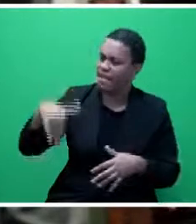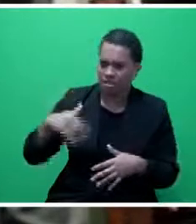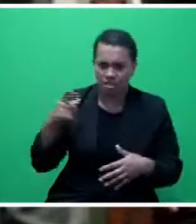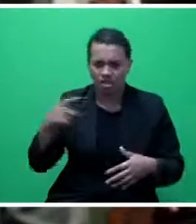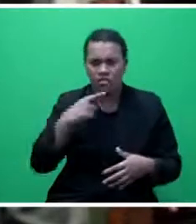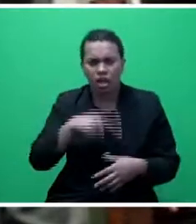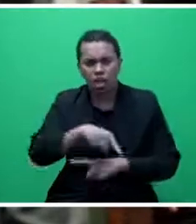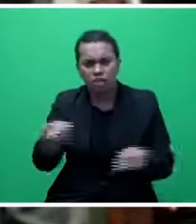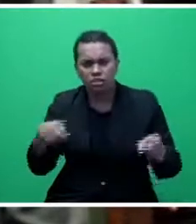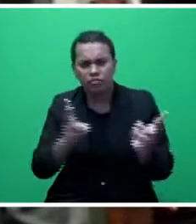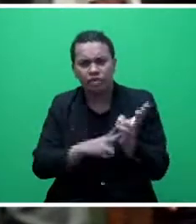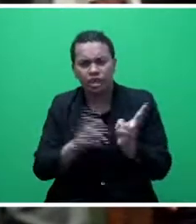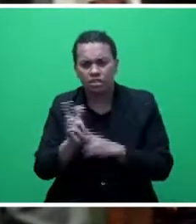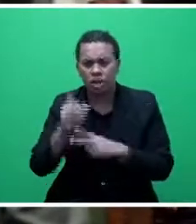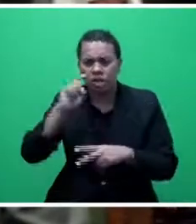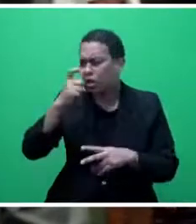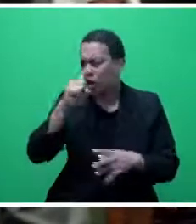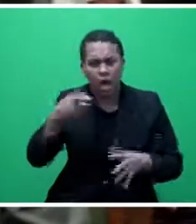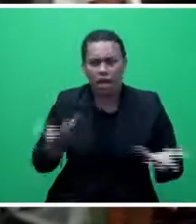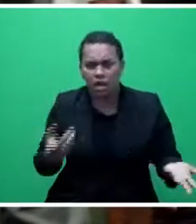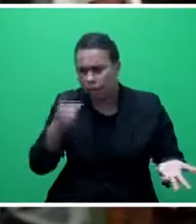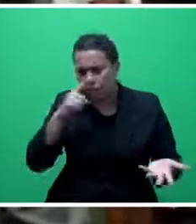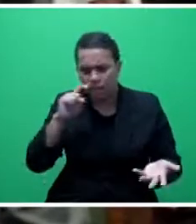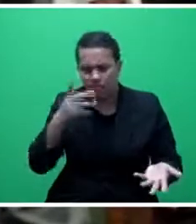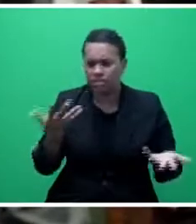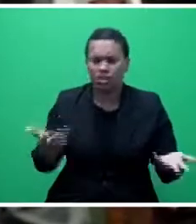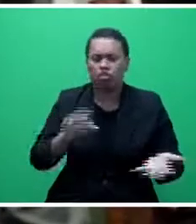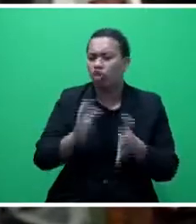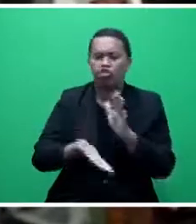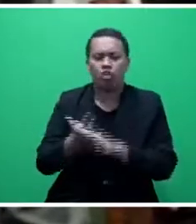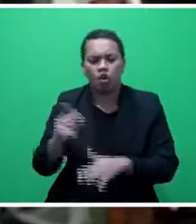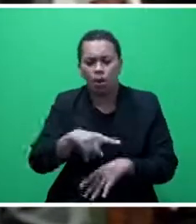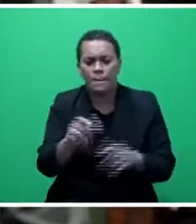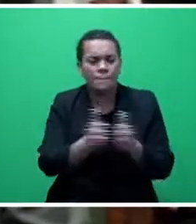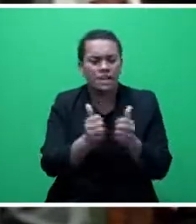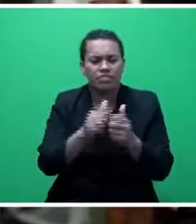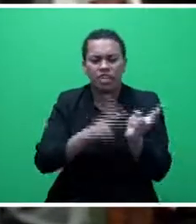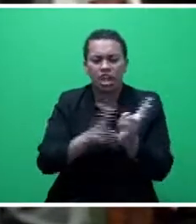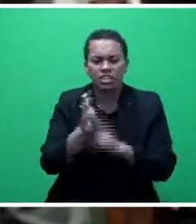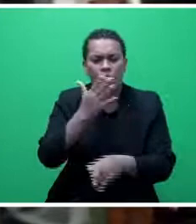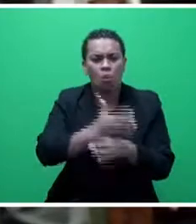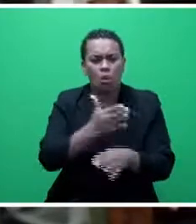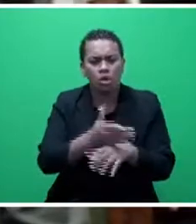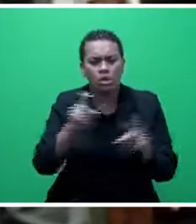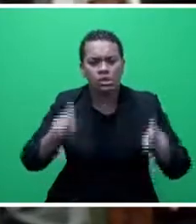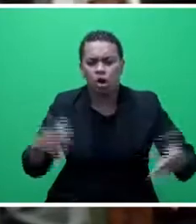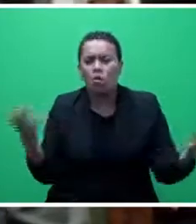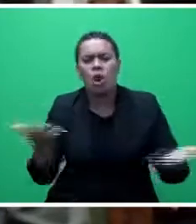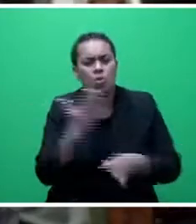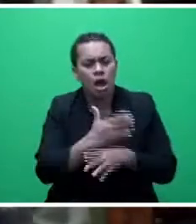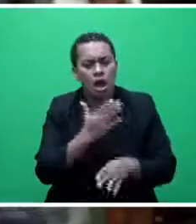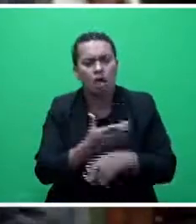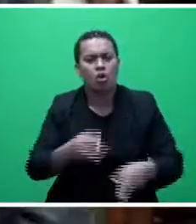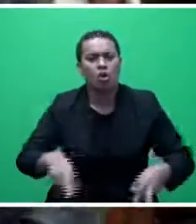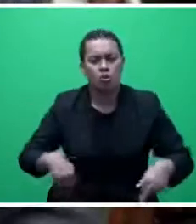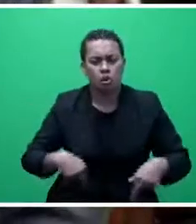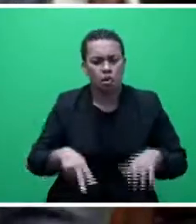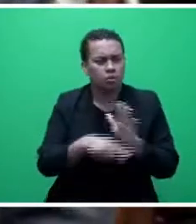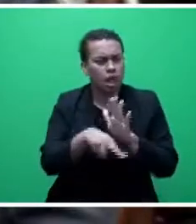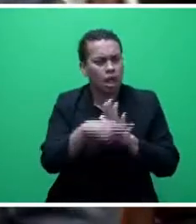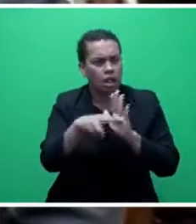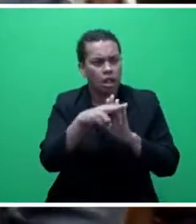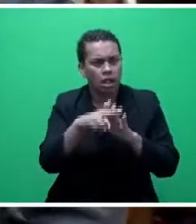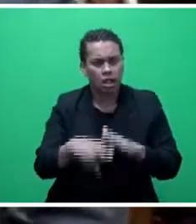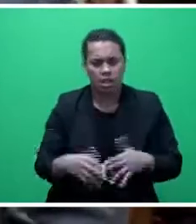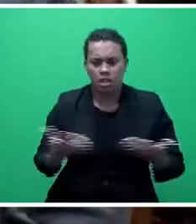are employed in the tourism sector. You go to the Mamanudas, all the villages are in the tourism sector. So obviously it affects them directly. People in Savusavu